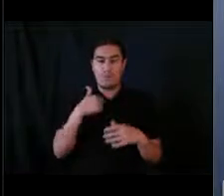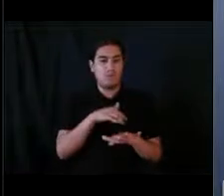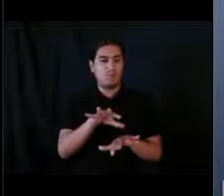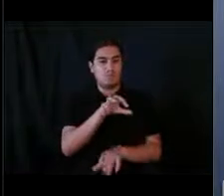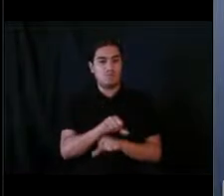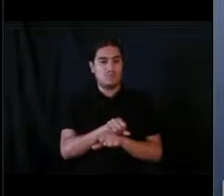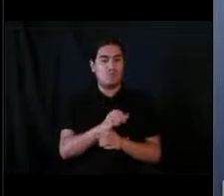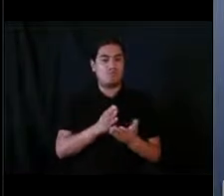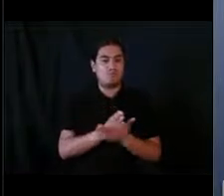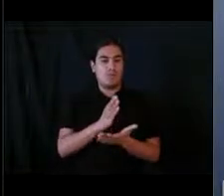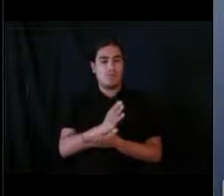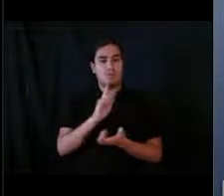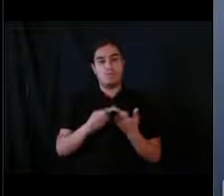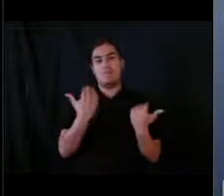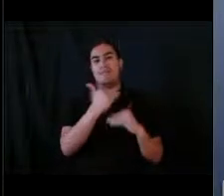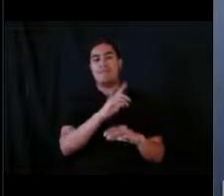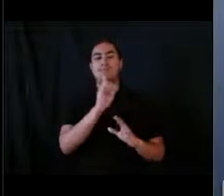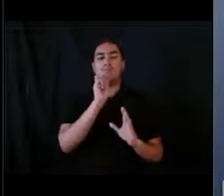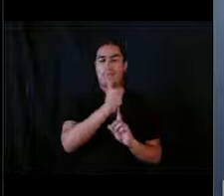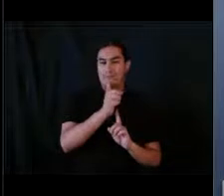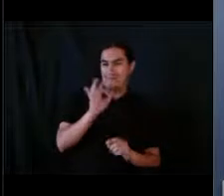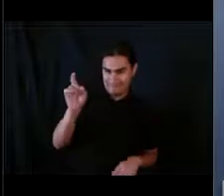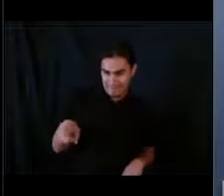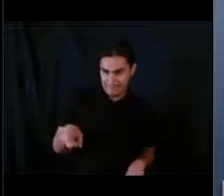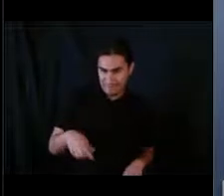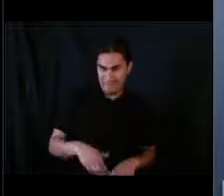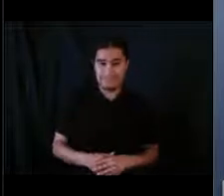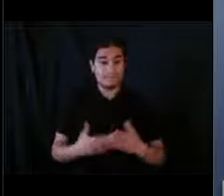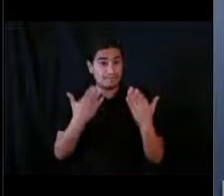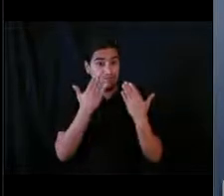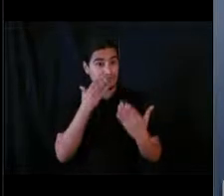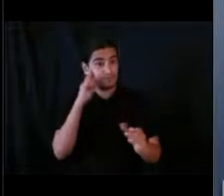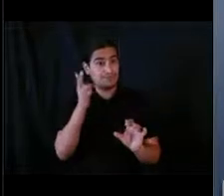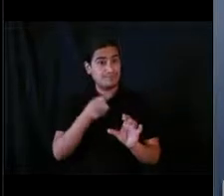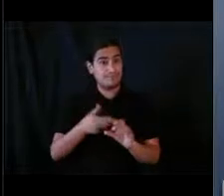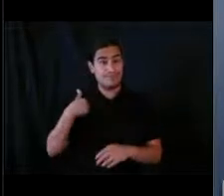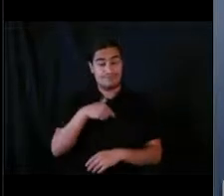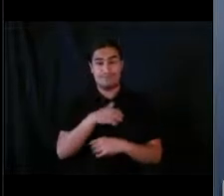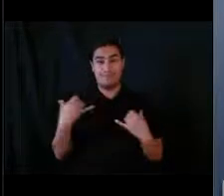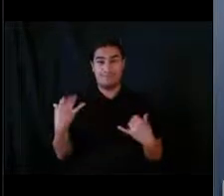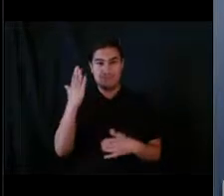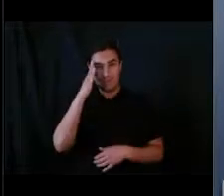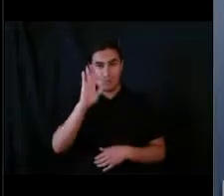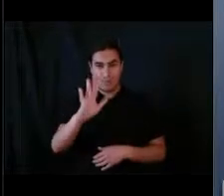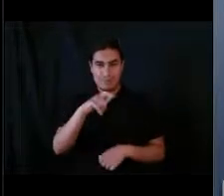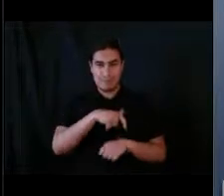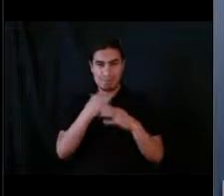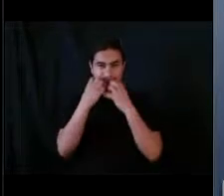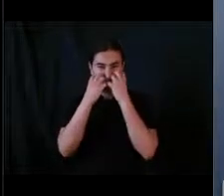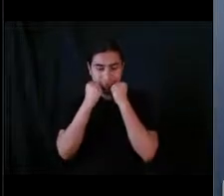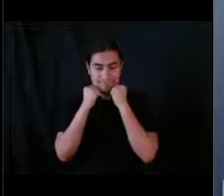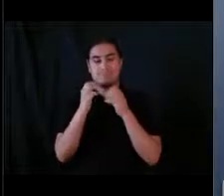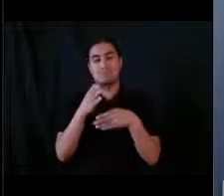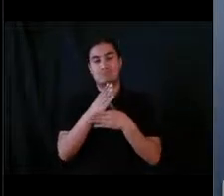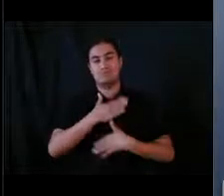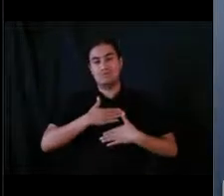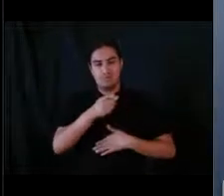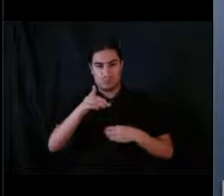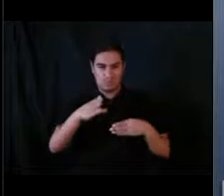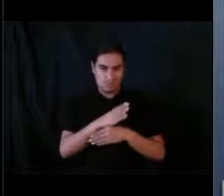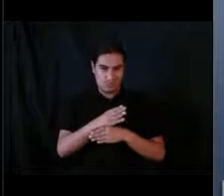limit comments to one minute as needed thank you for joining us today we know your time is valuable we appreciate you sharing some of it with